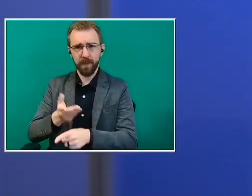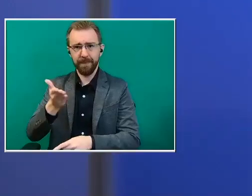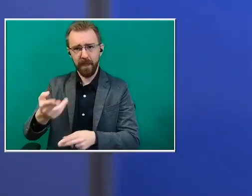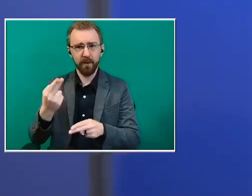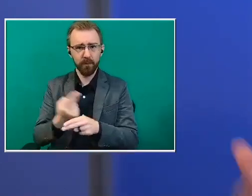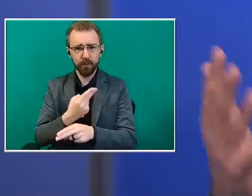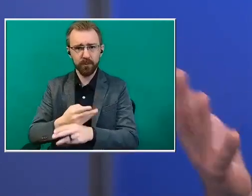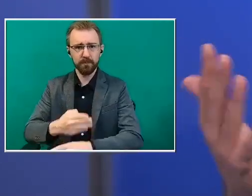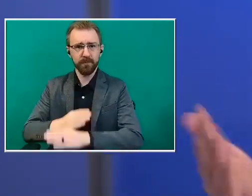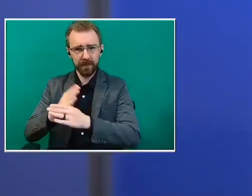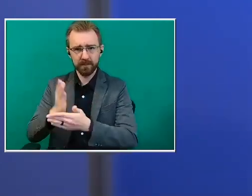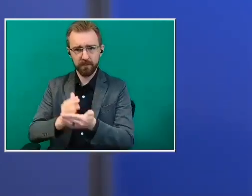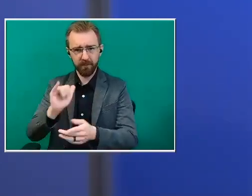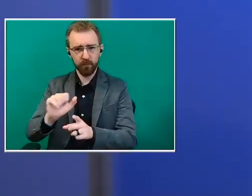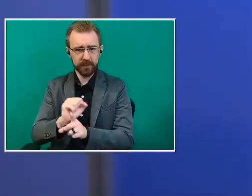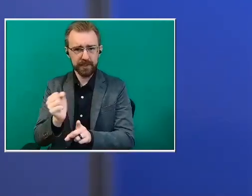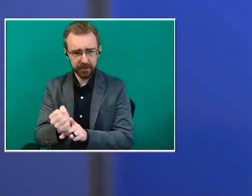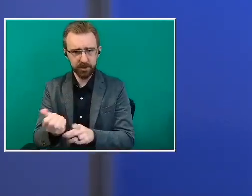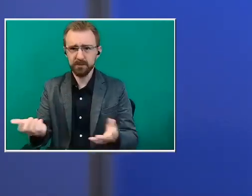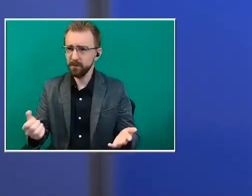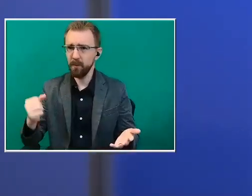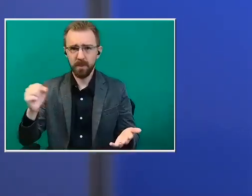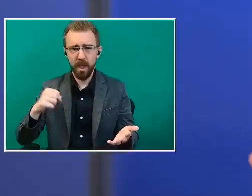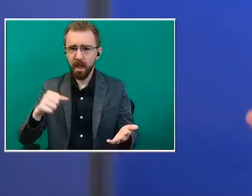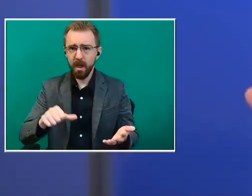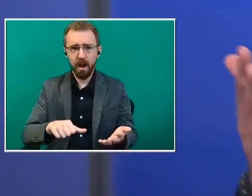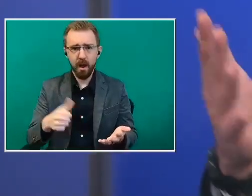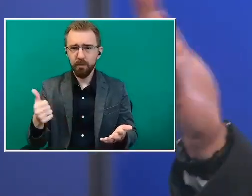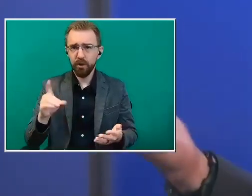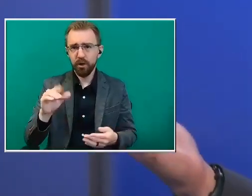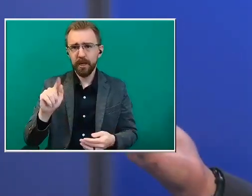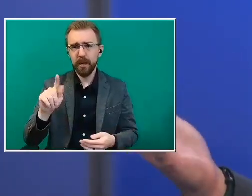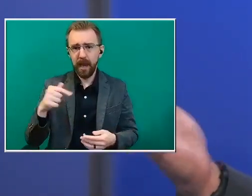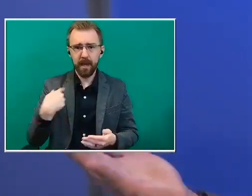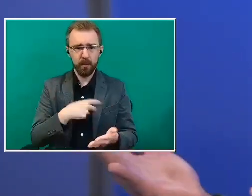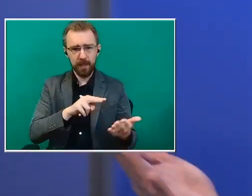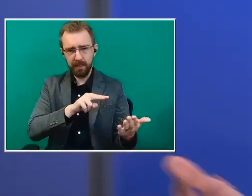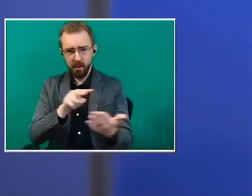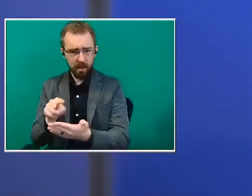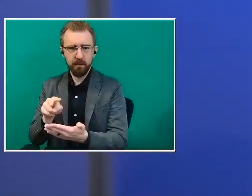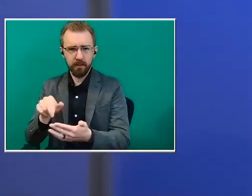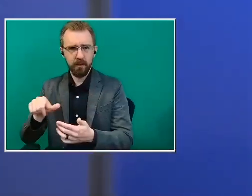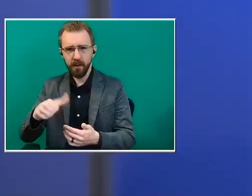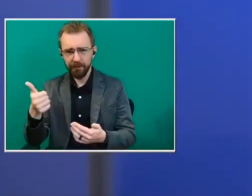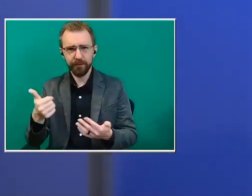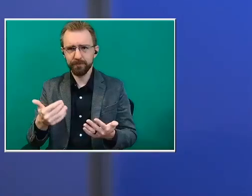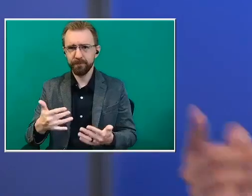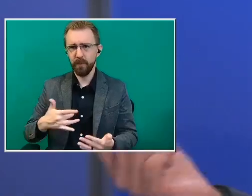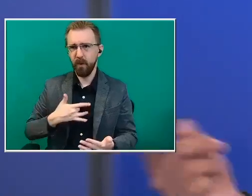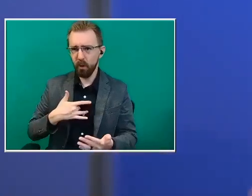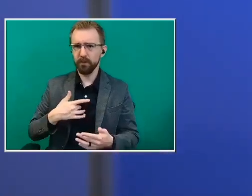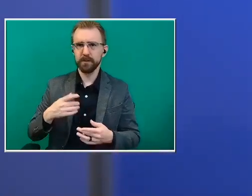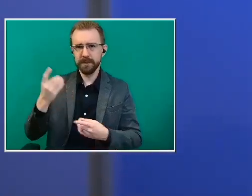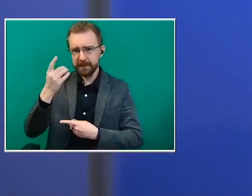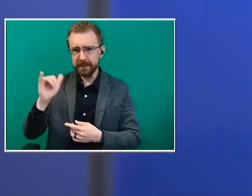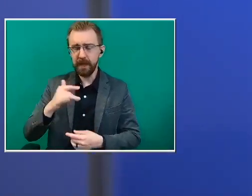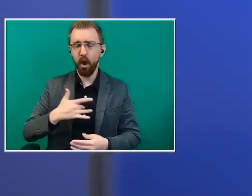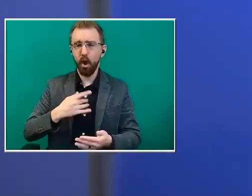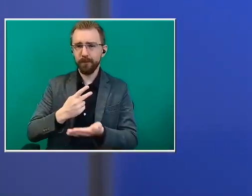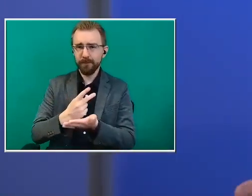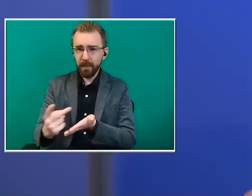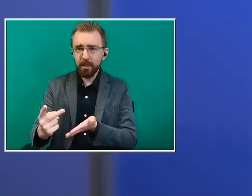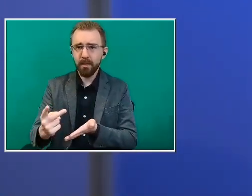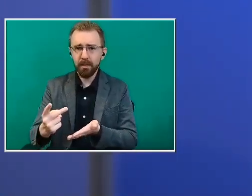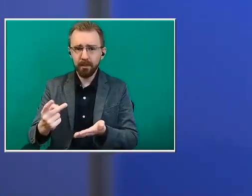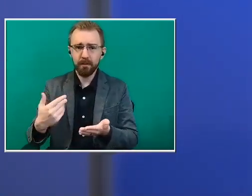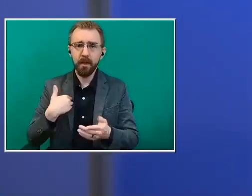conditions. So yeah, so other data that we looked at was other cardiovascular diseases like heart failure, which had a positive impact as